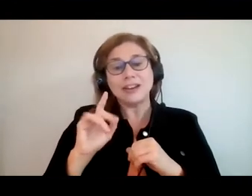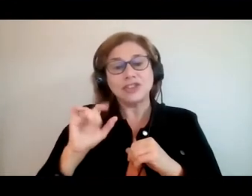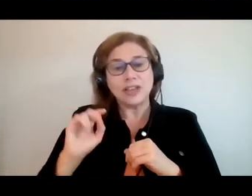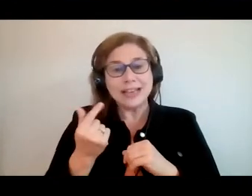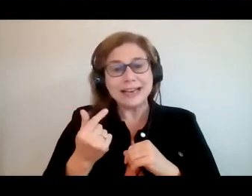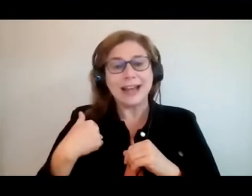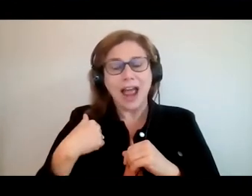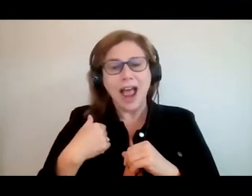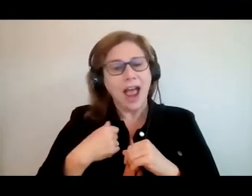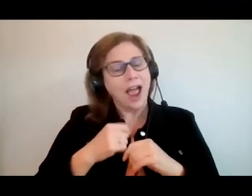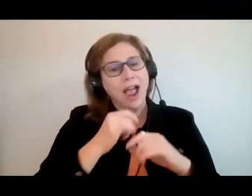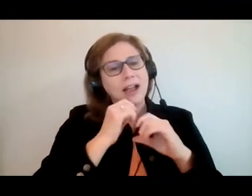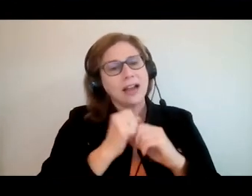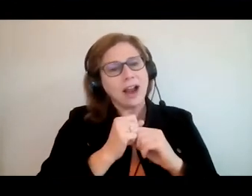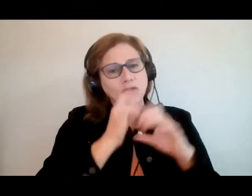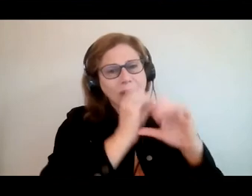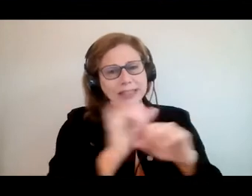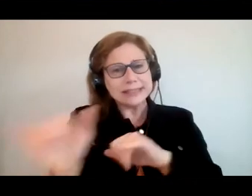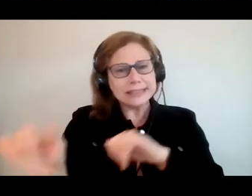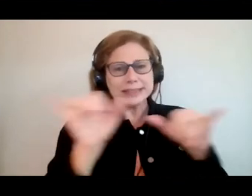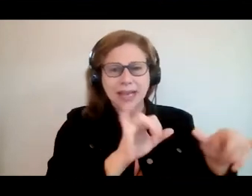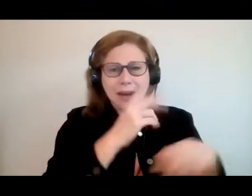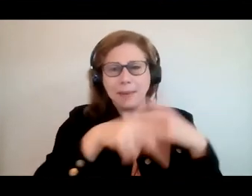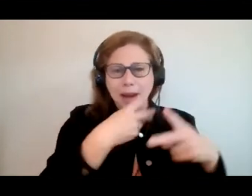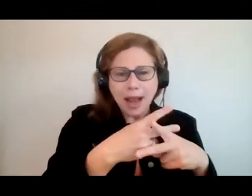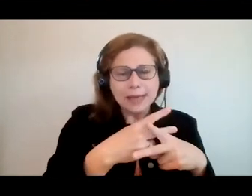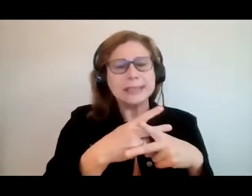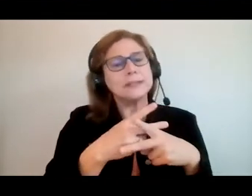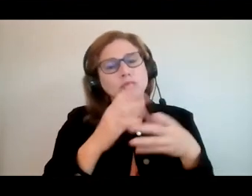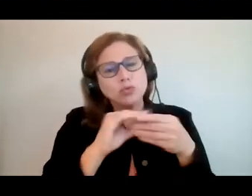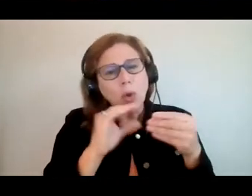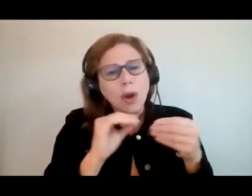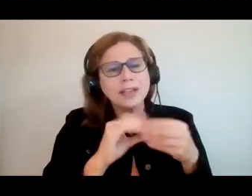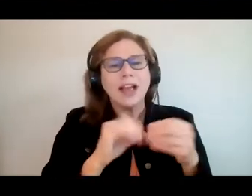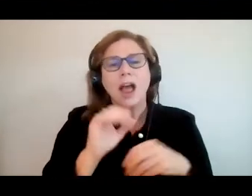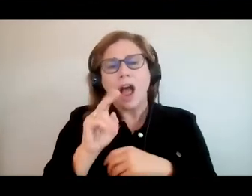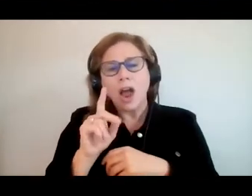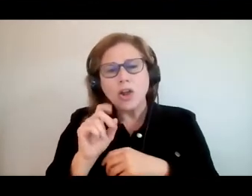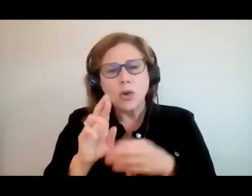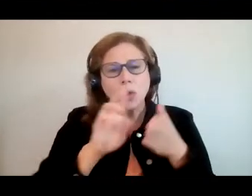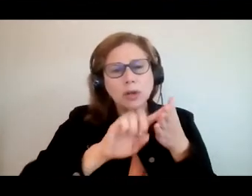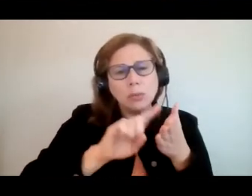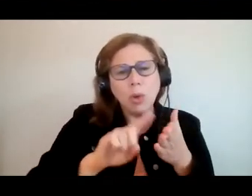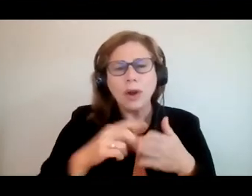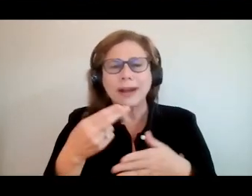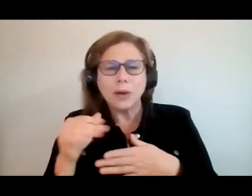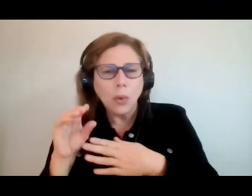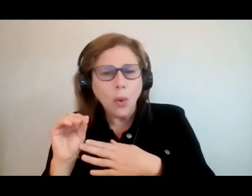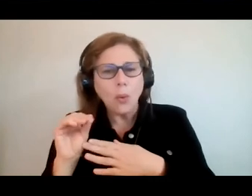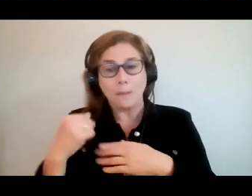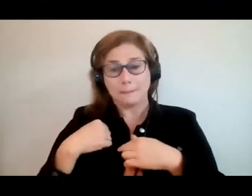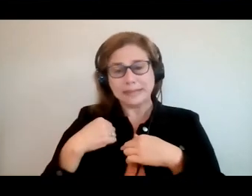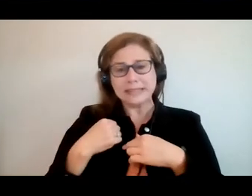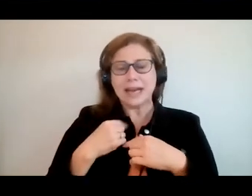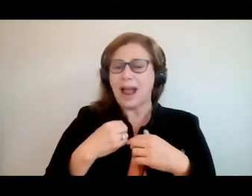similar kinds of stories about underdogs and underexplored heroes. And you know, I come to